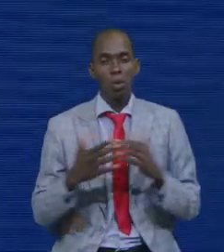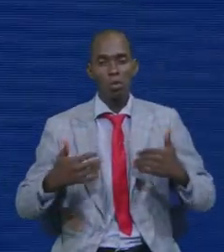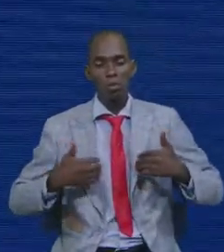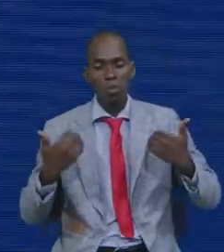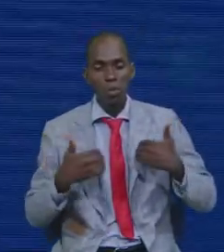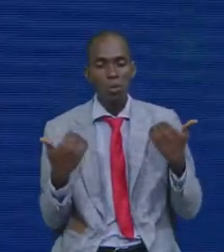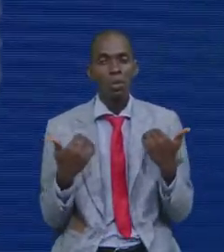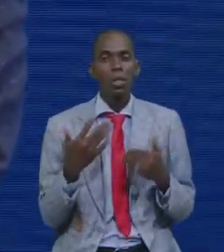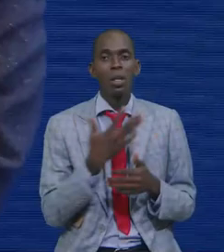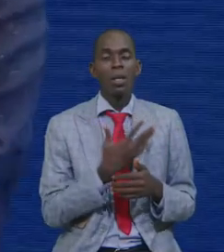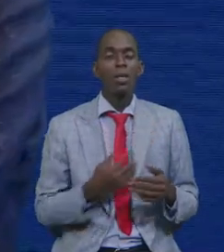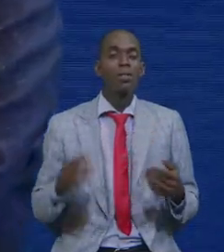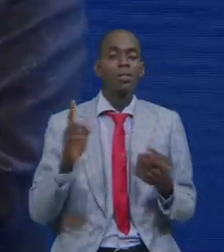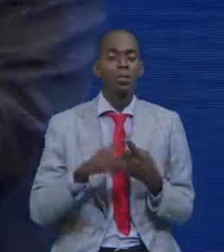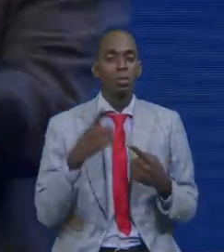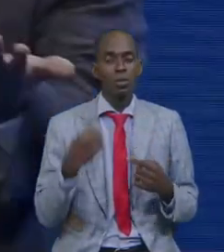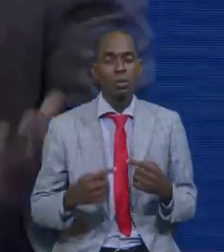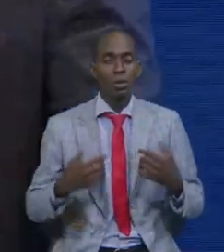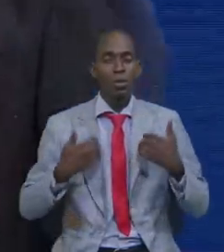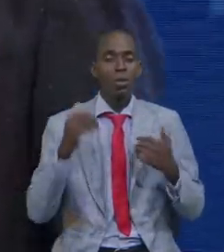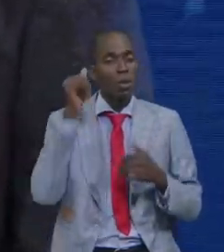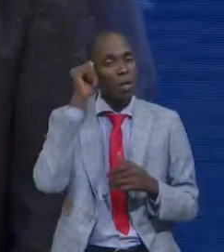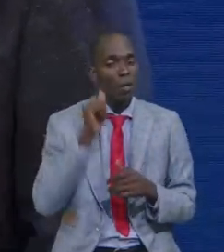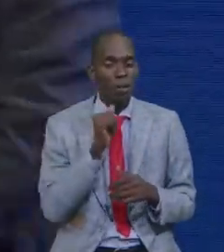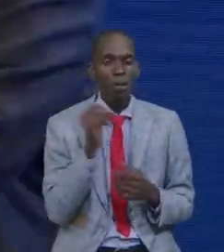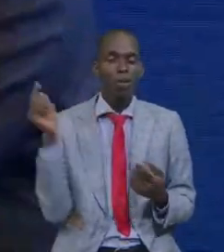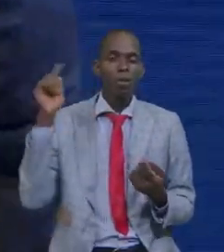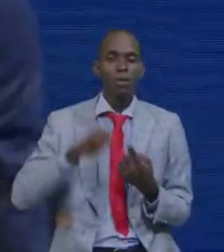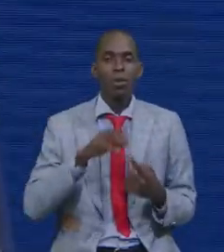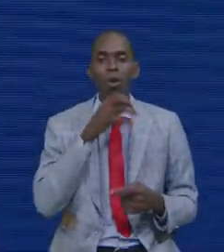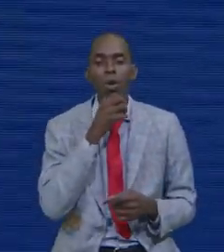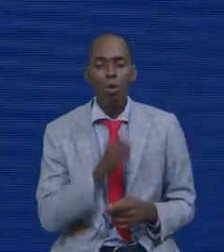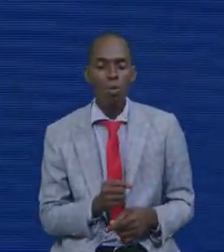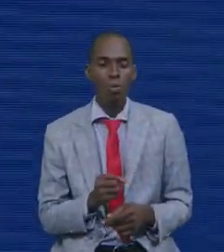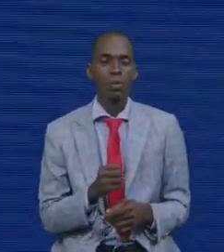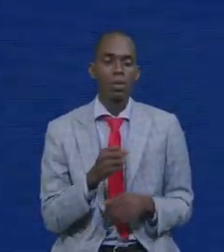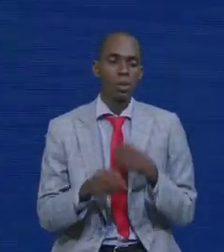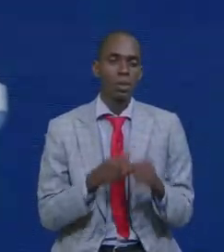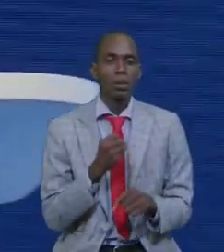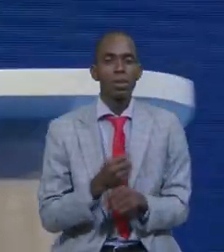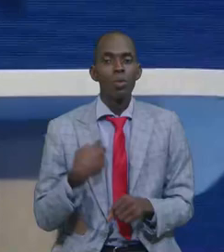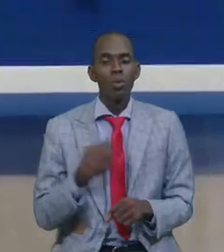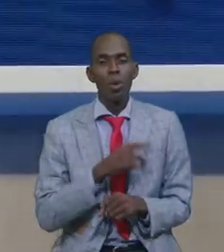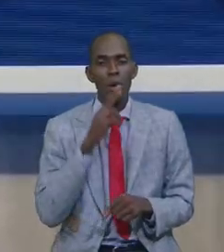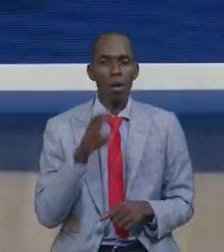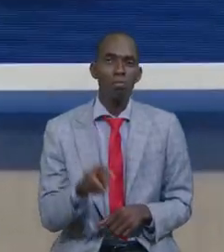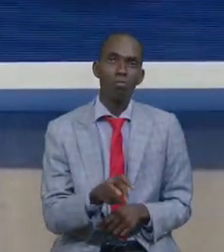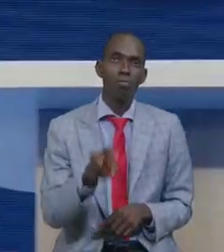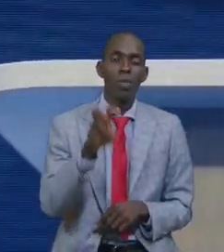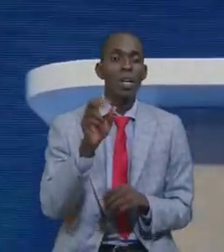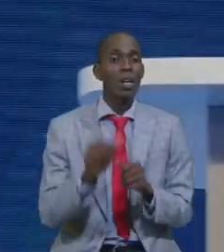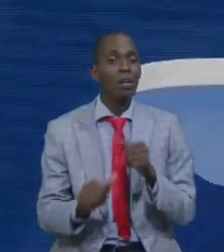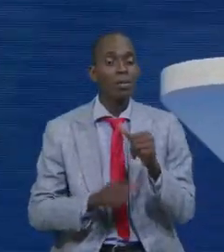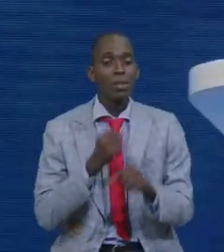teenager and to young adults and until old age, we're moving on. And every year is like